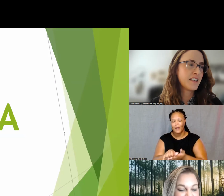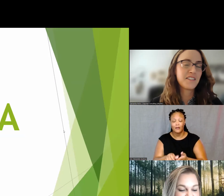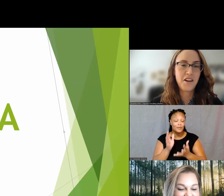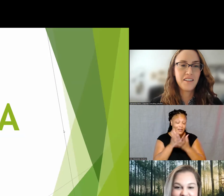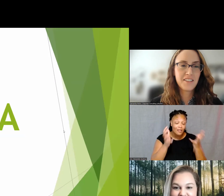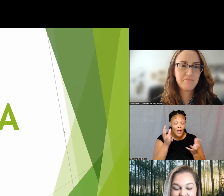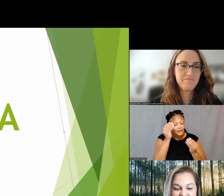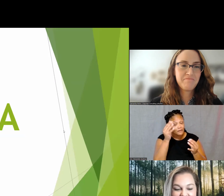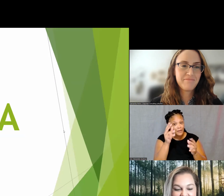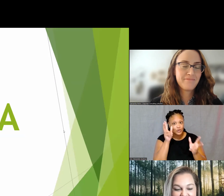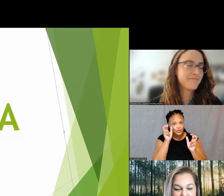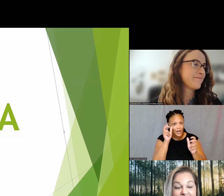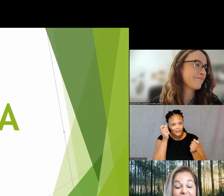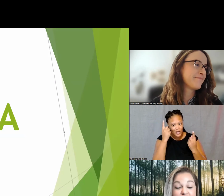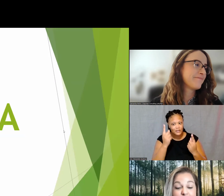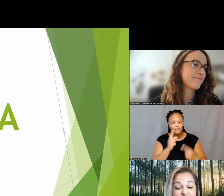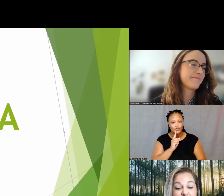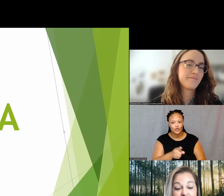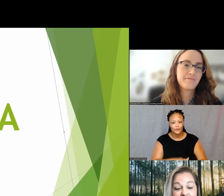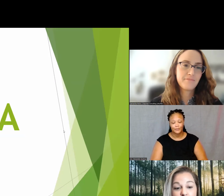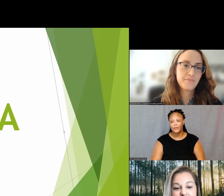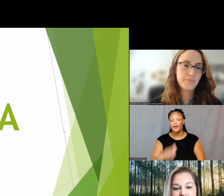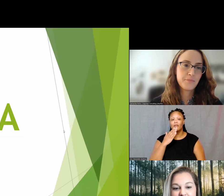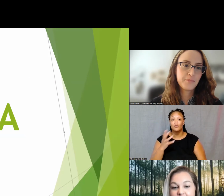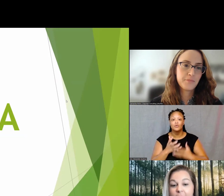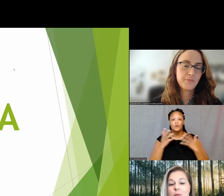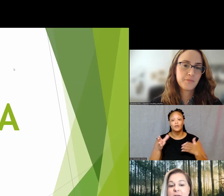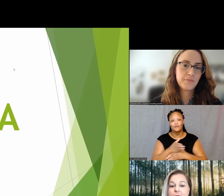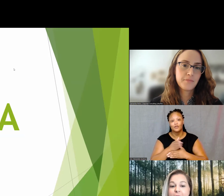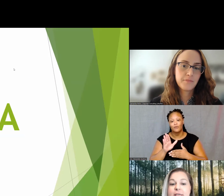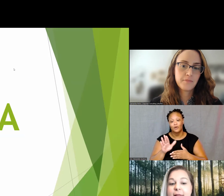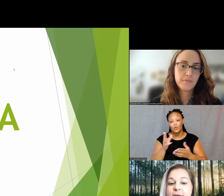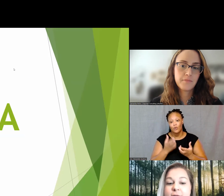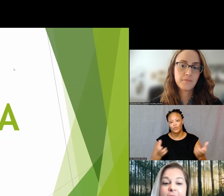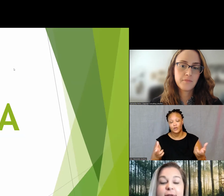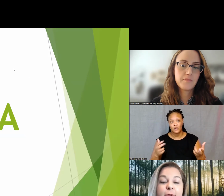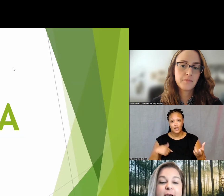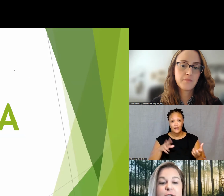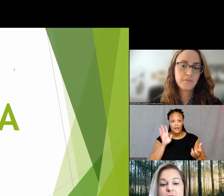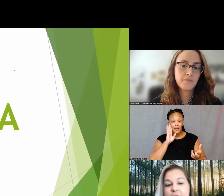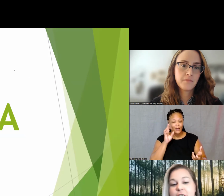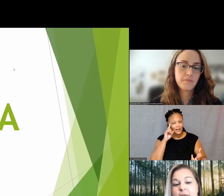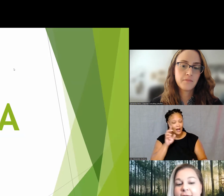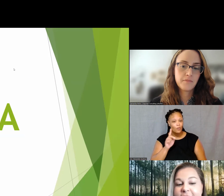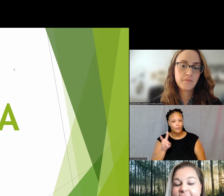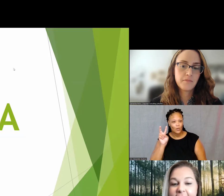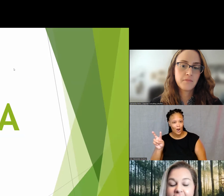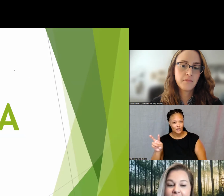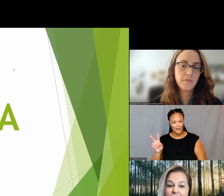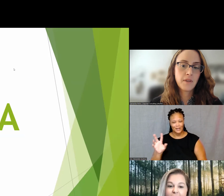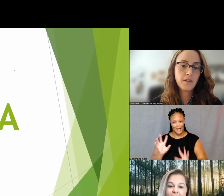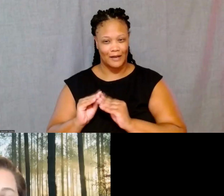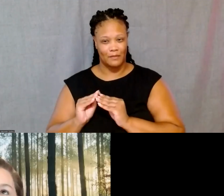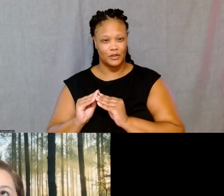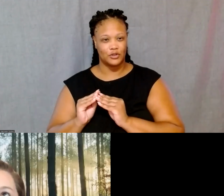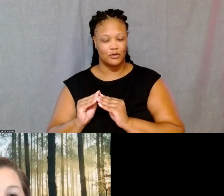information to digest for sure. And thank you so much for sharing that resource. I think I'm going to be tuning into that cited informational session later today,